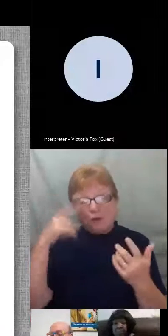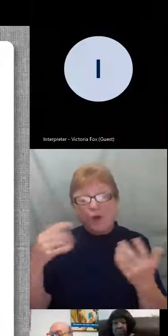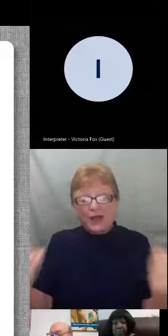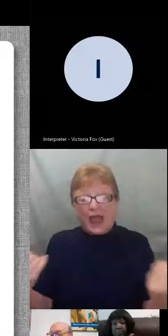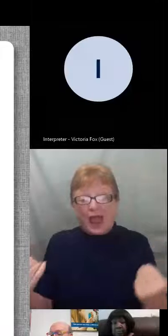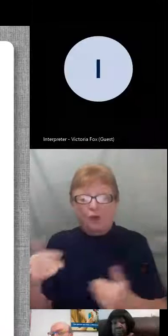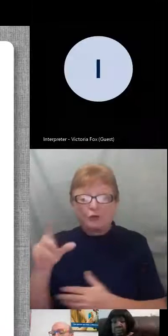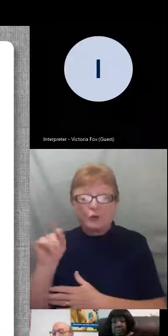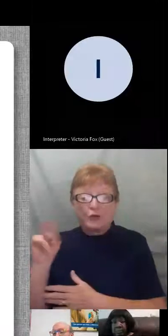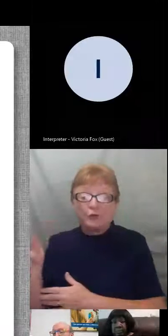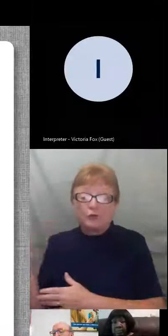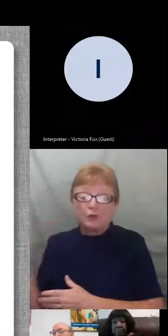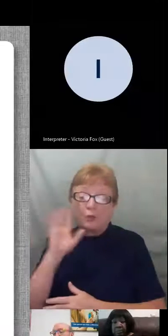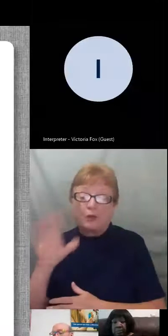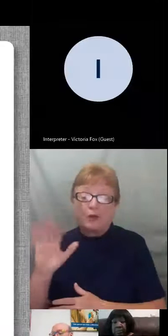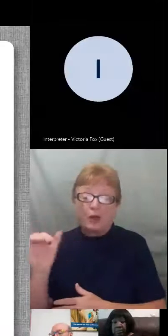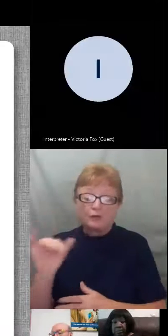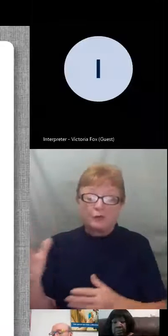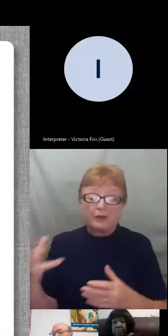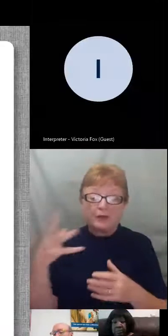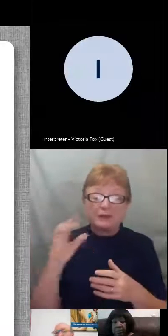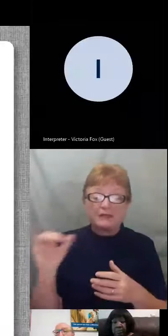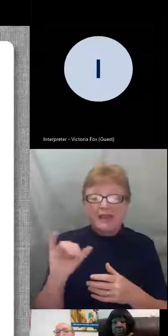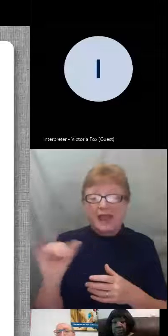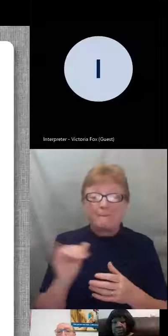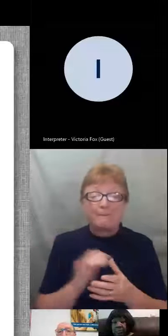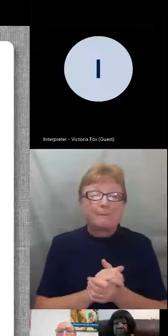important points of our presentation today.